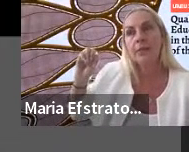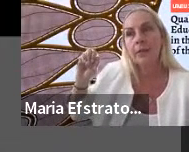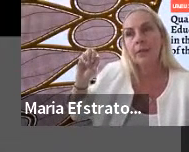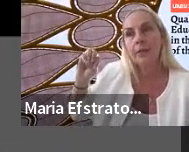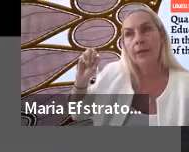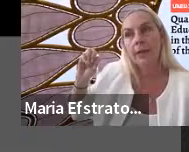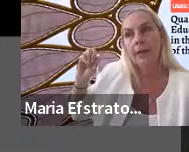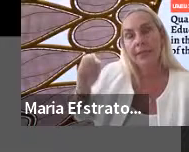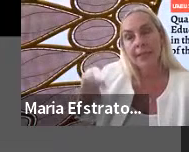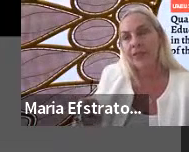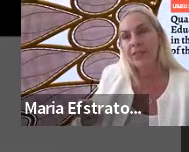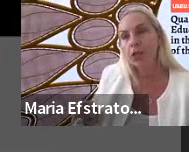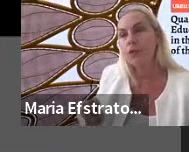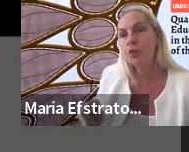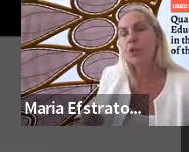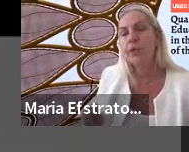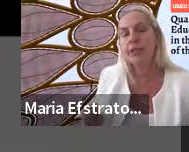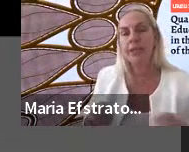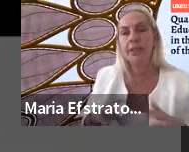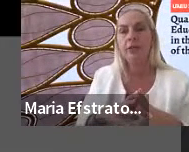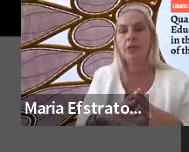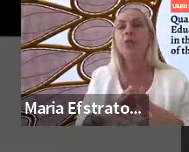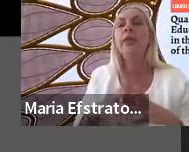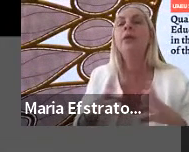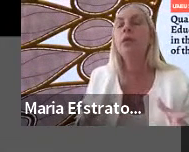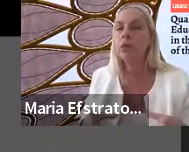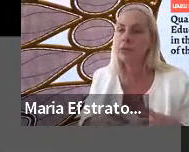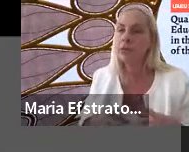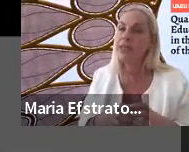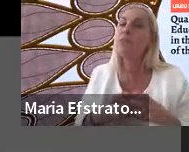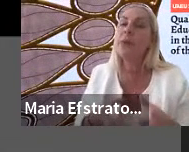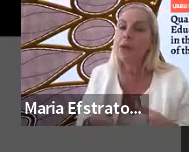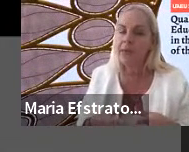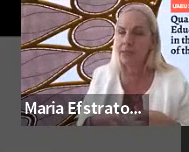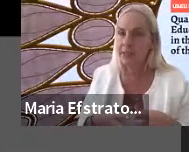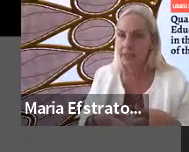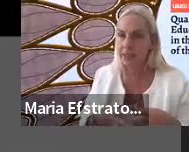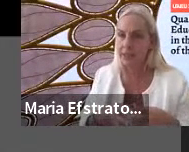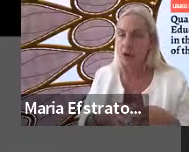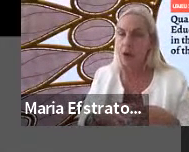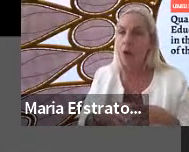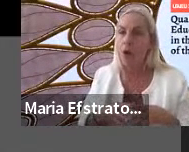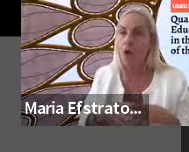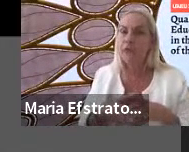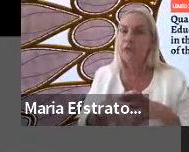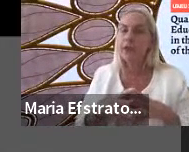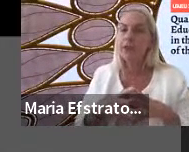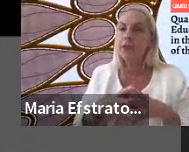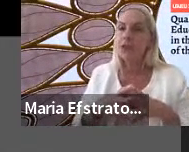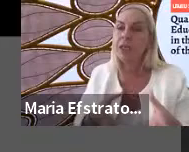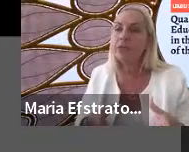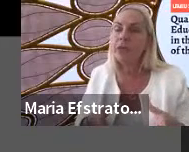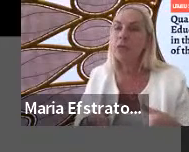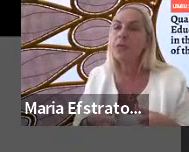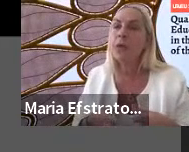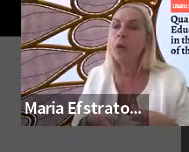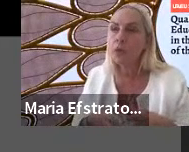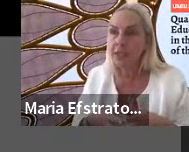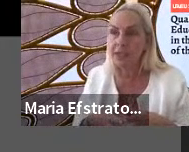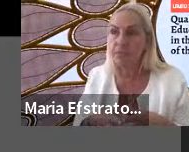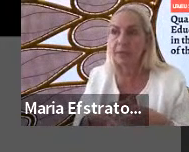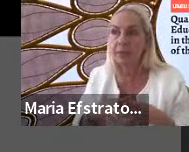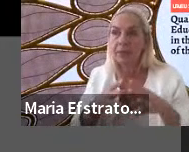this, take this opportunity to record the experiences of children